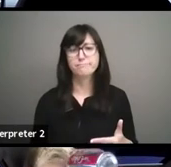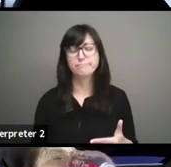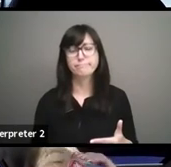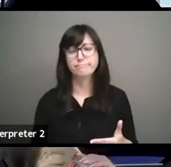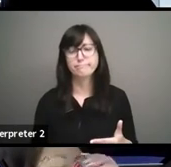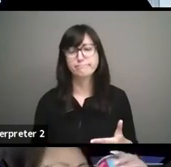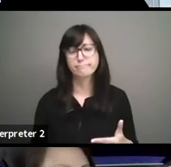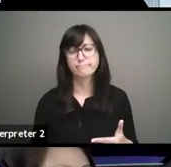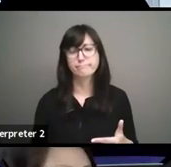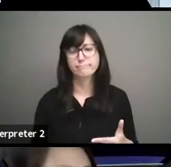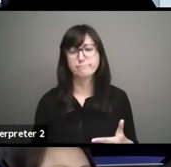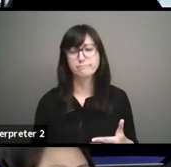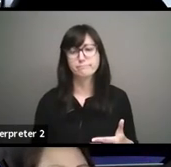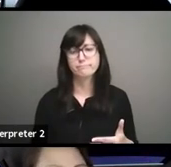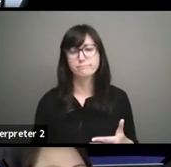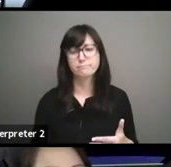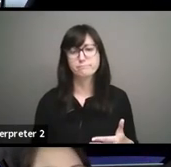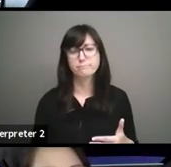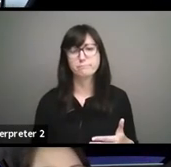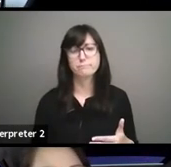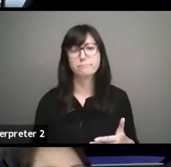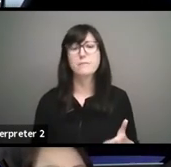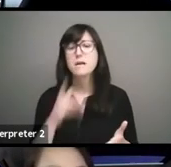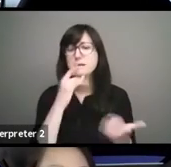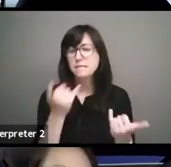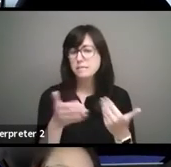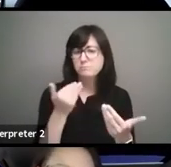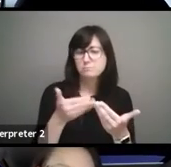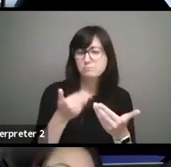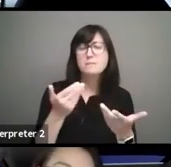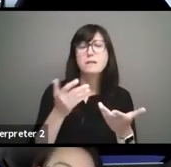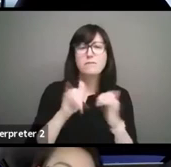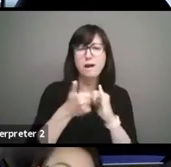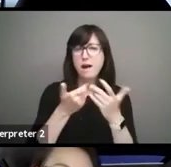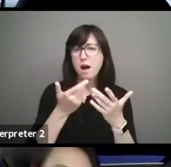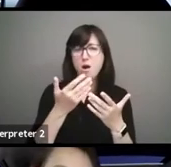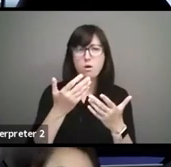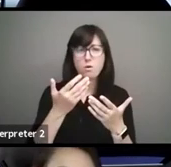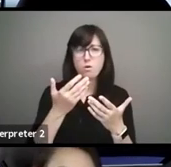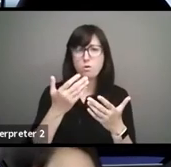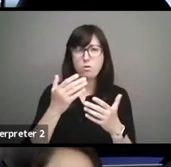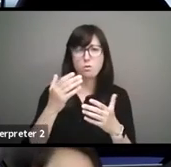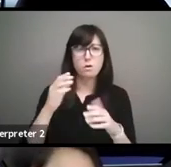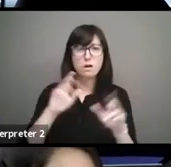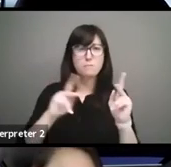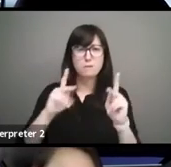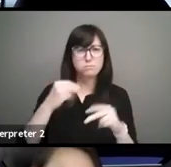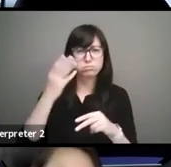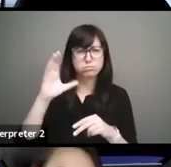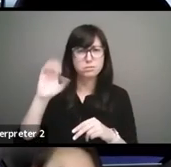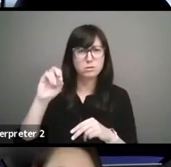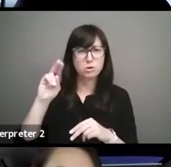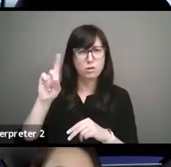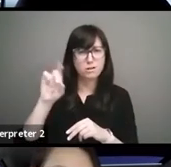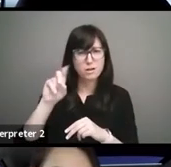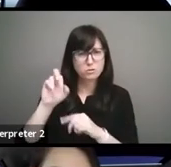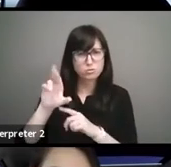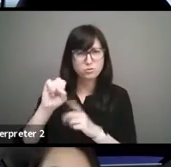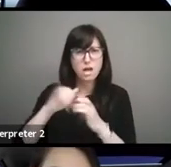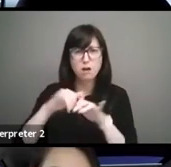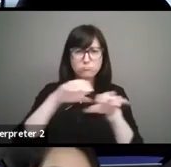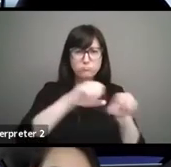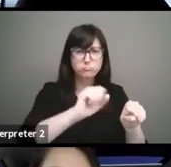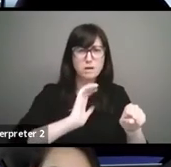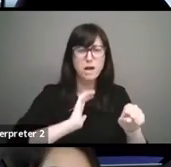the Philippines, not only do colonizers like take our lands, but they also tell us how to exist